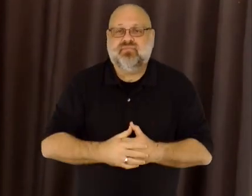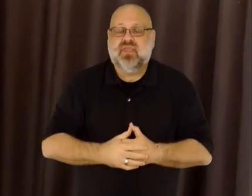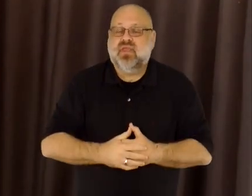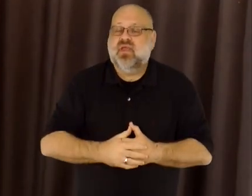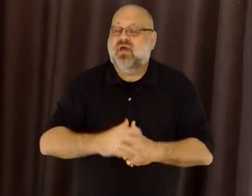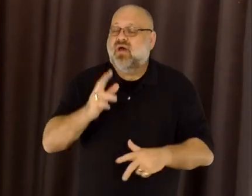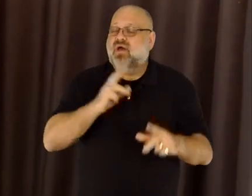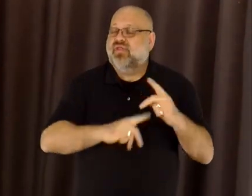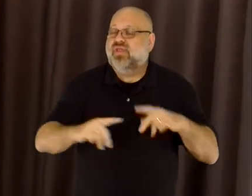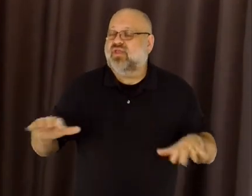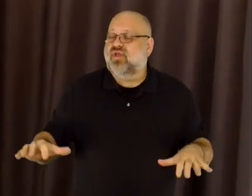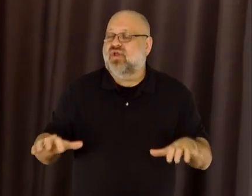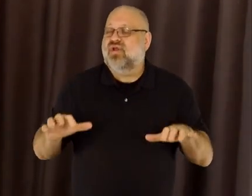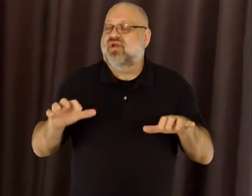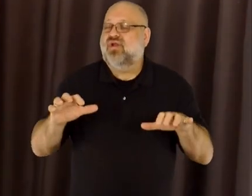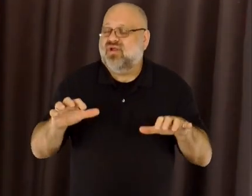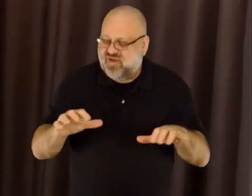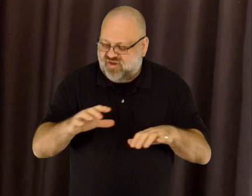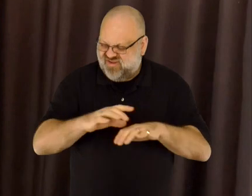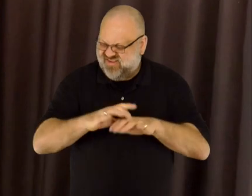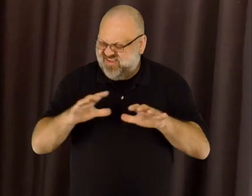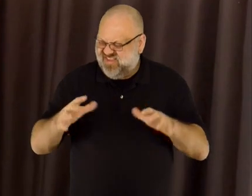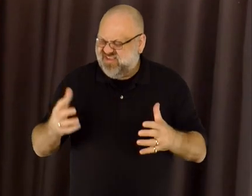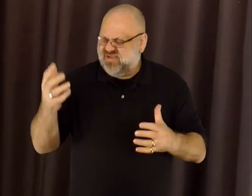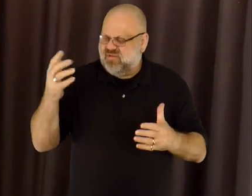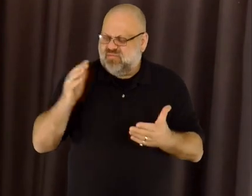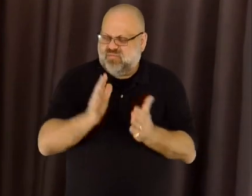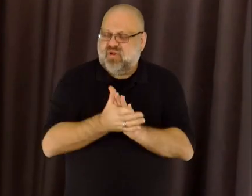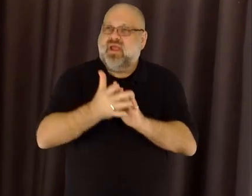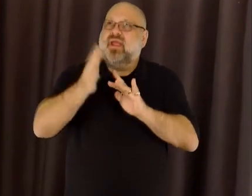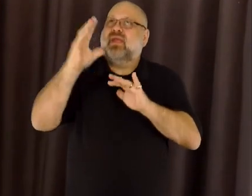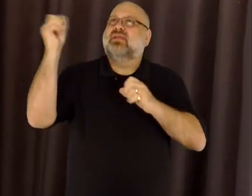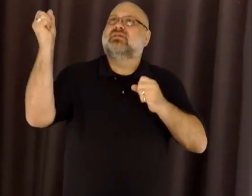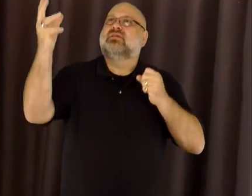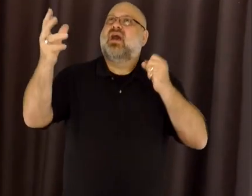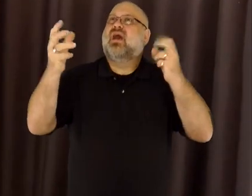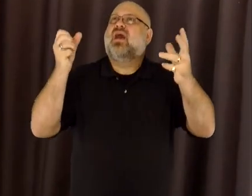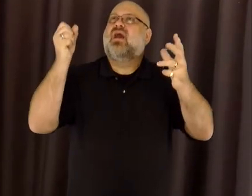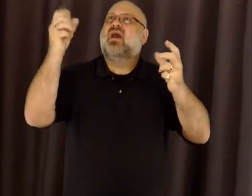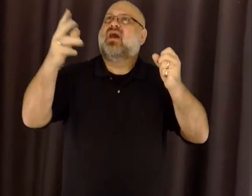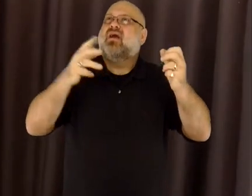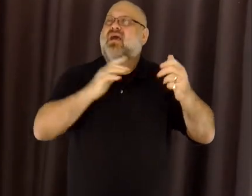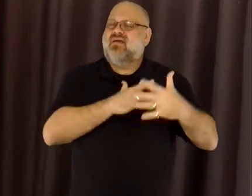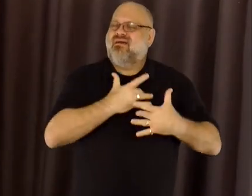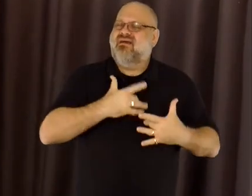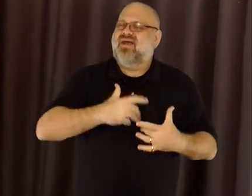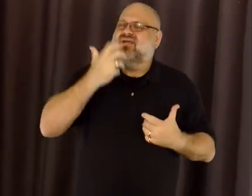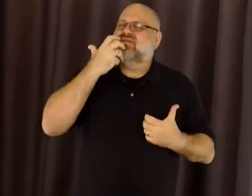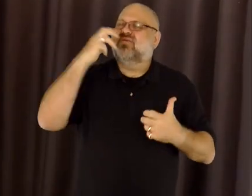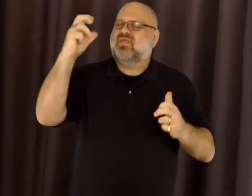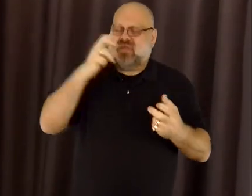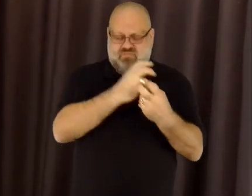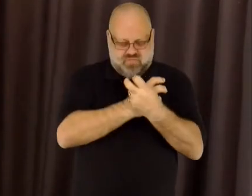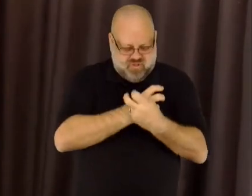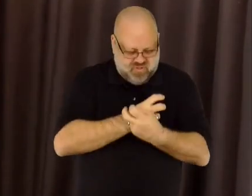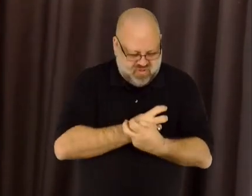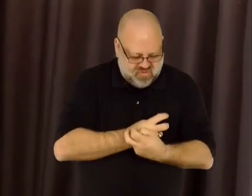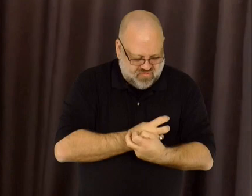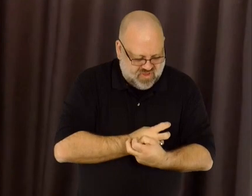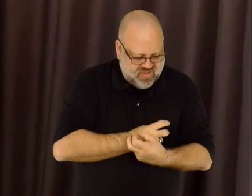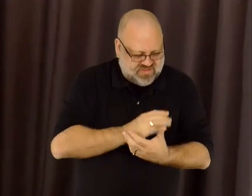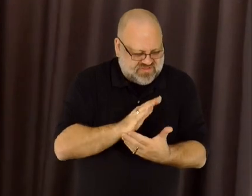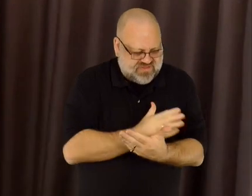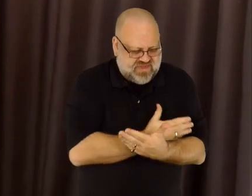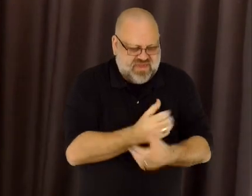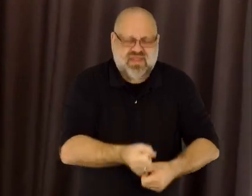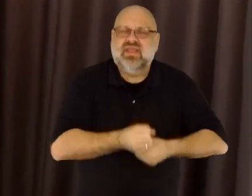And all the earth will shout your praise. Our hearts will cry. These bones